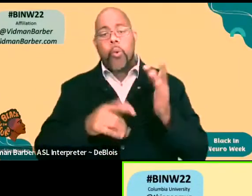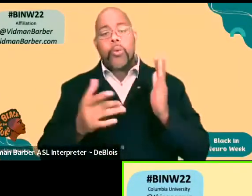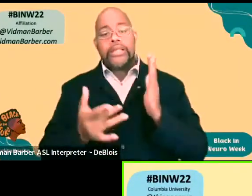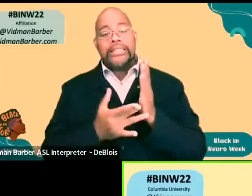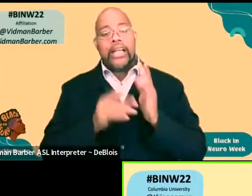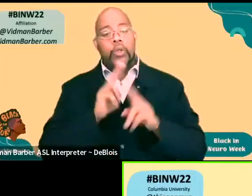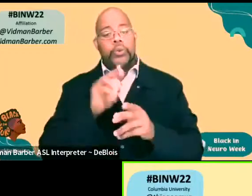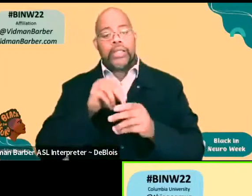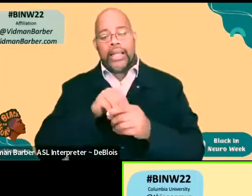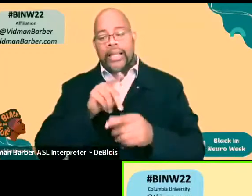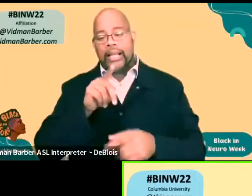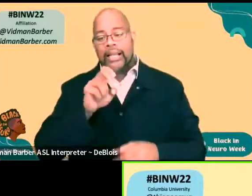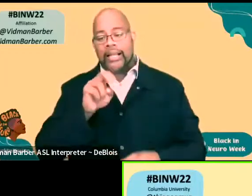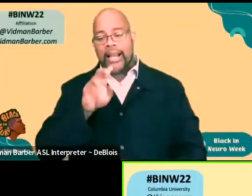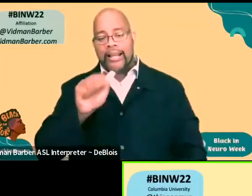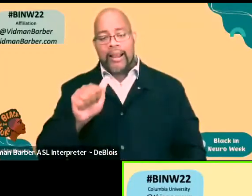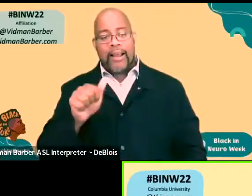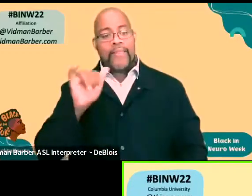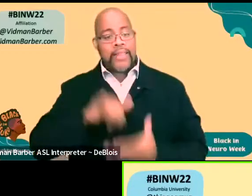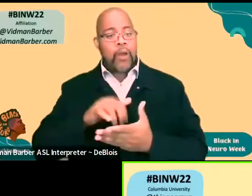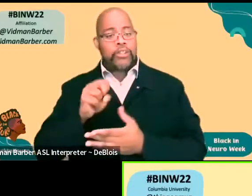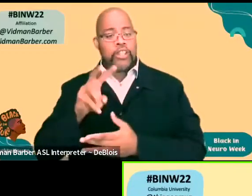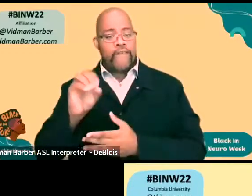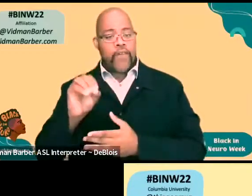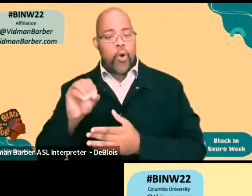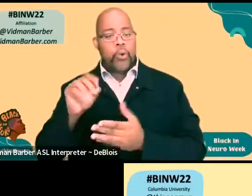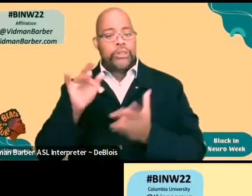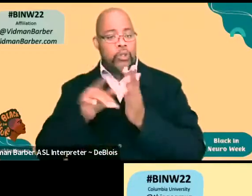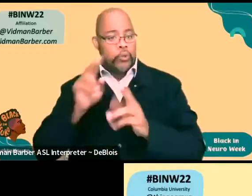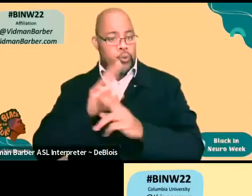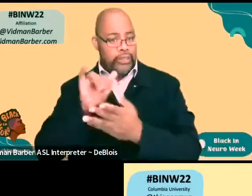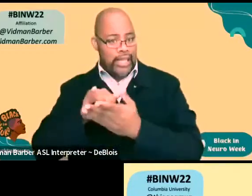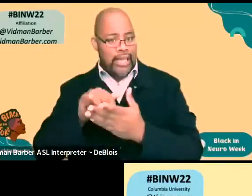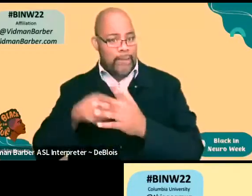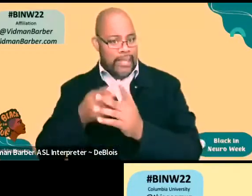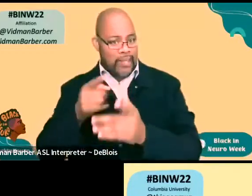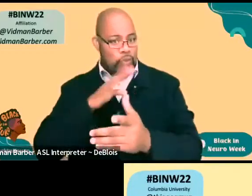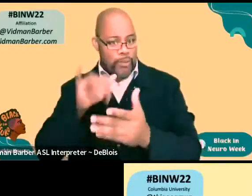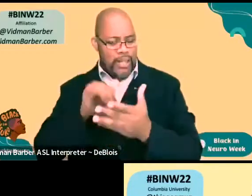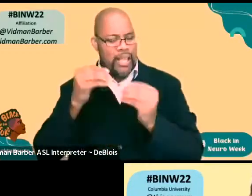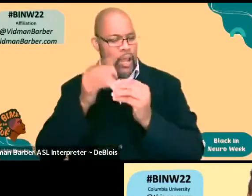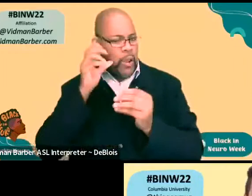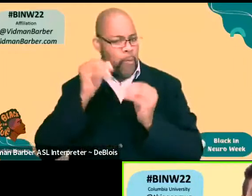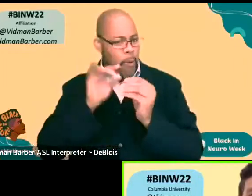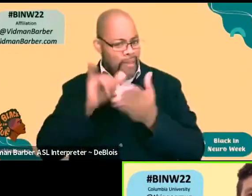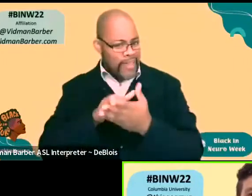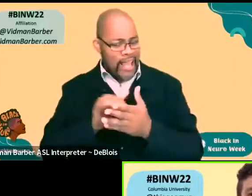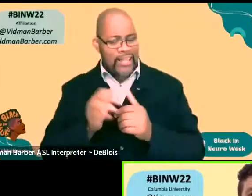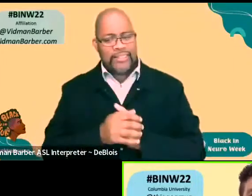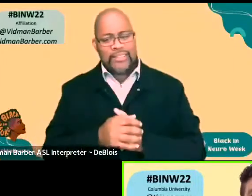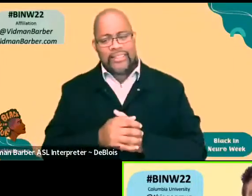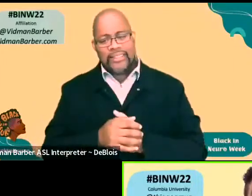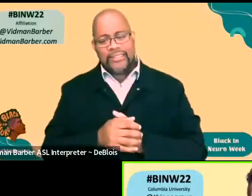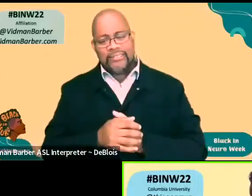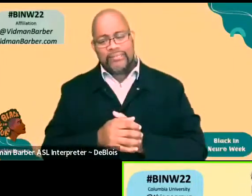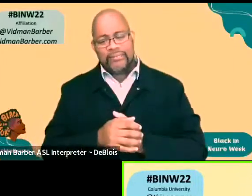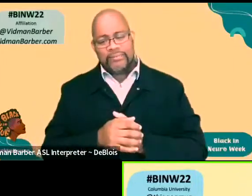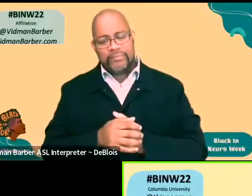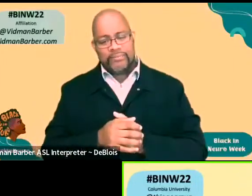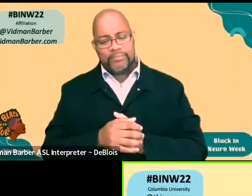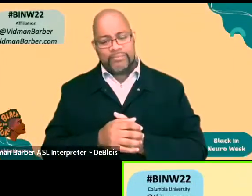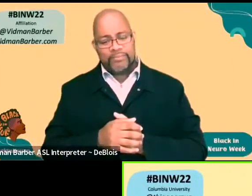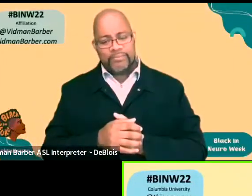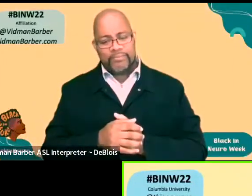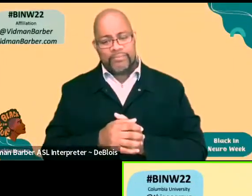that was the CEVO technology that you mentioned in the beginning. Can we hear more about all the cool stuff that you're